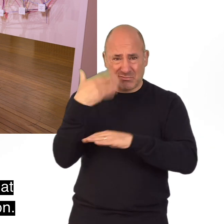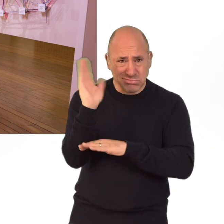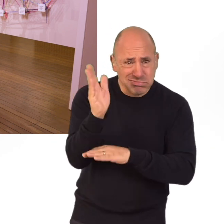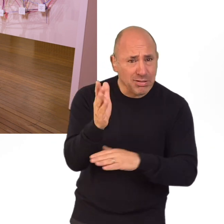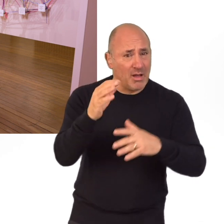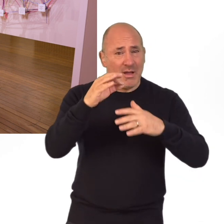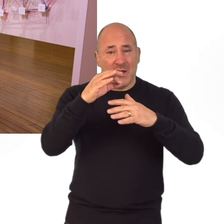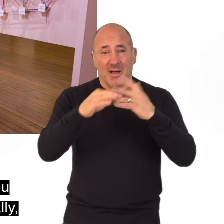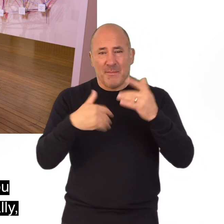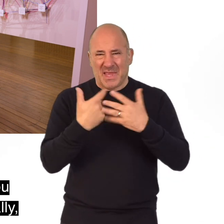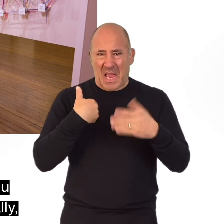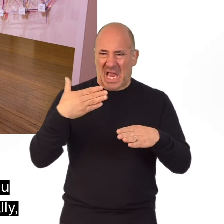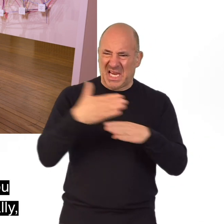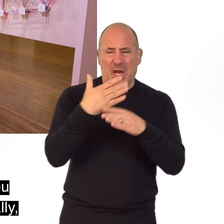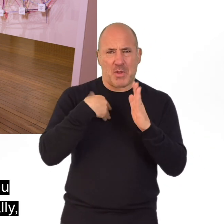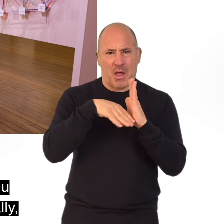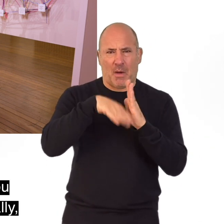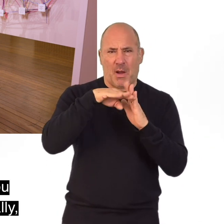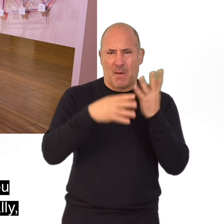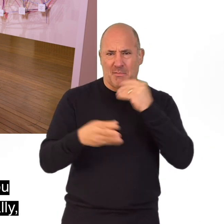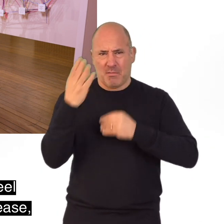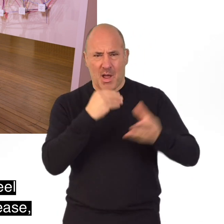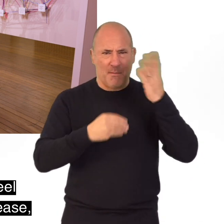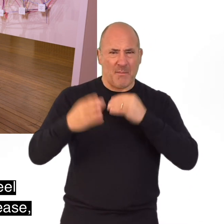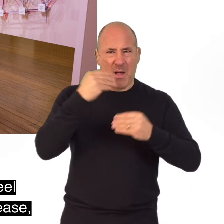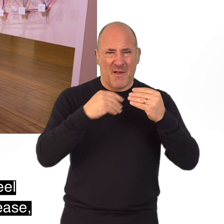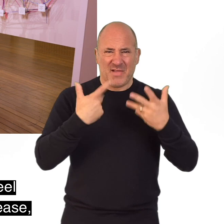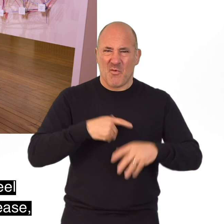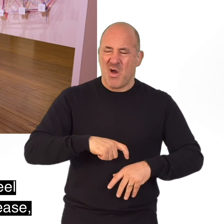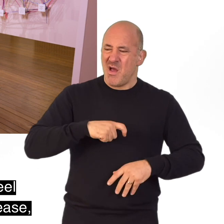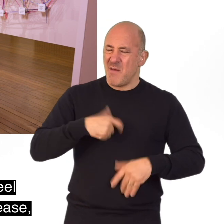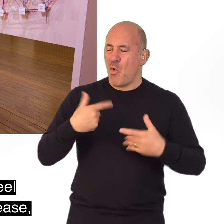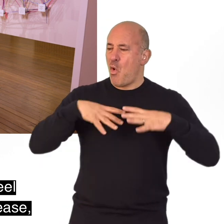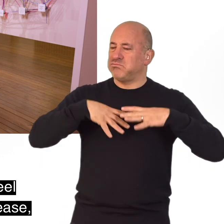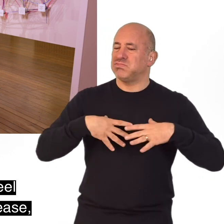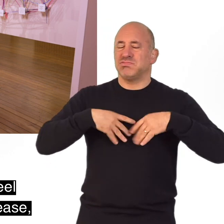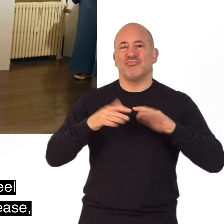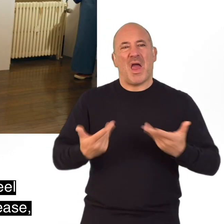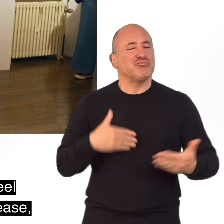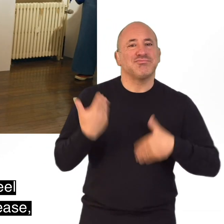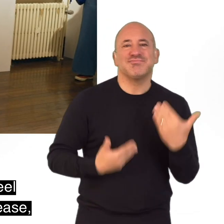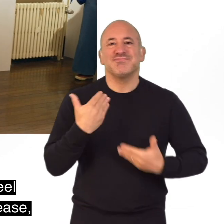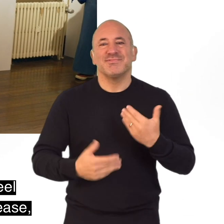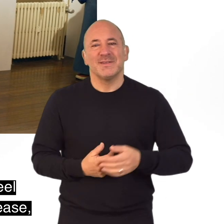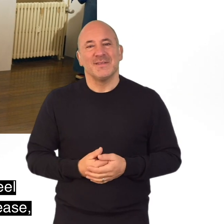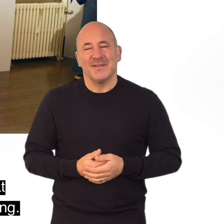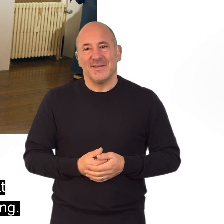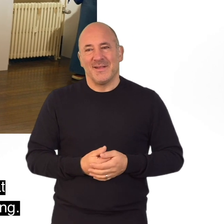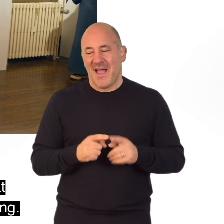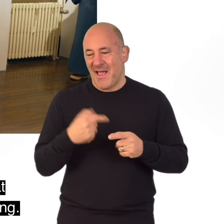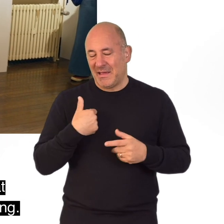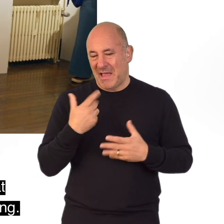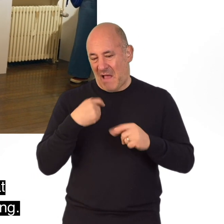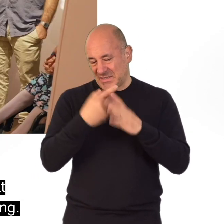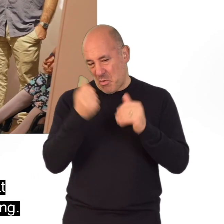Association, and that just builds you and your career up really. And after a while, you feel more confident, more at ease,